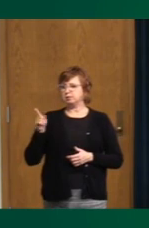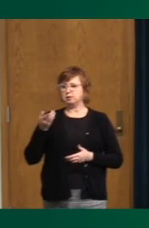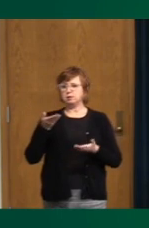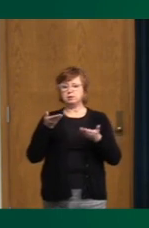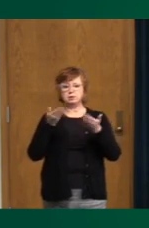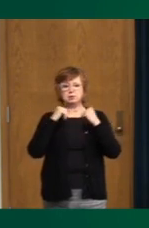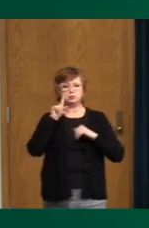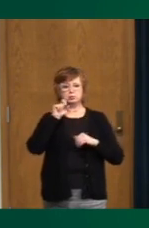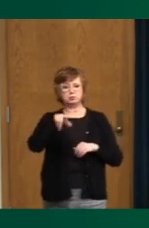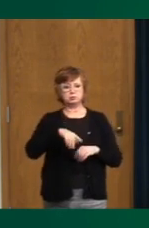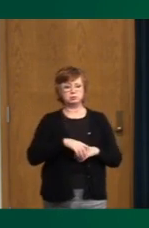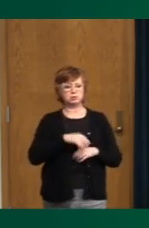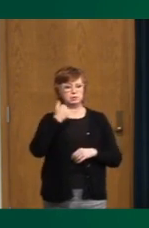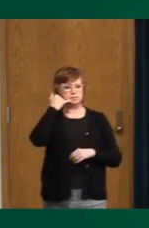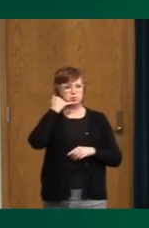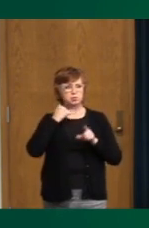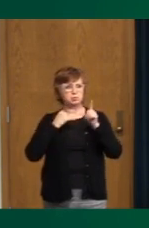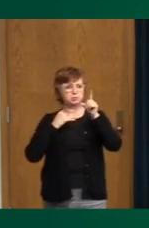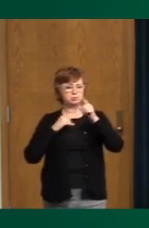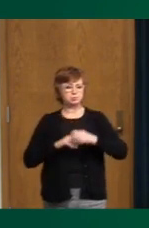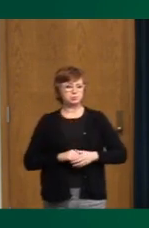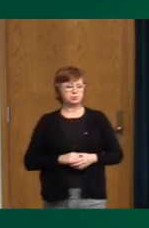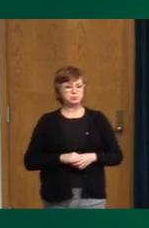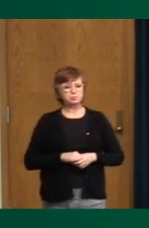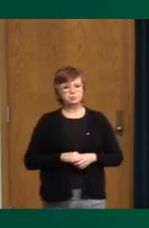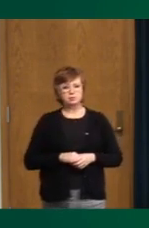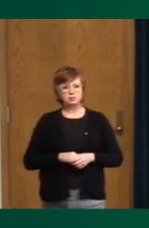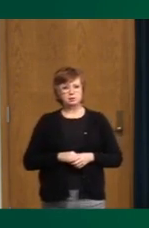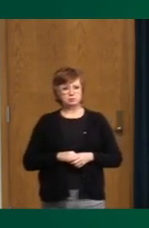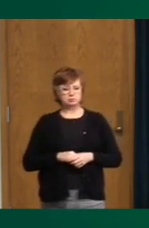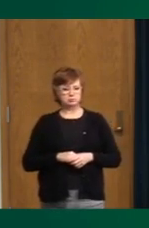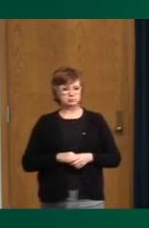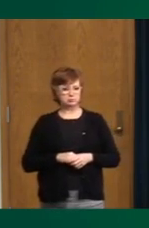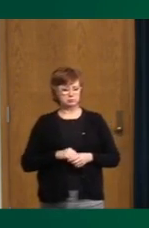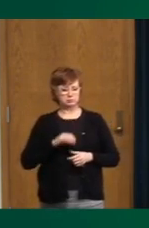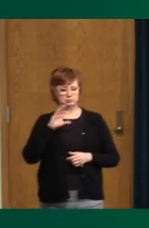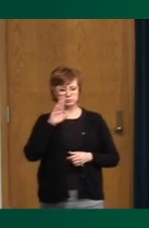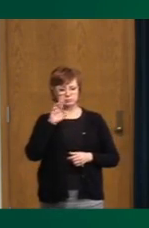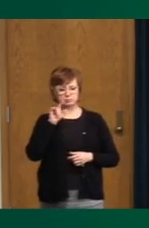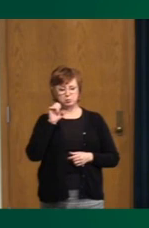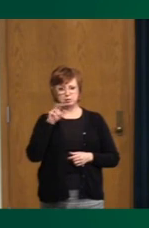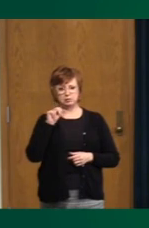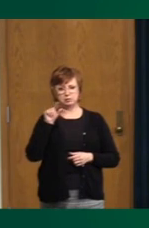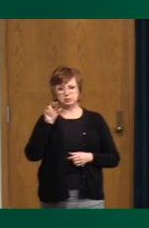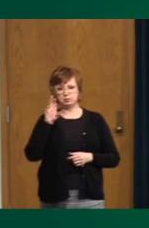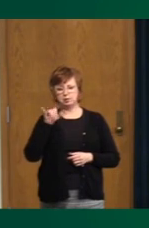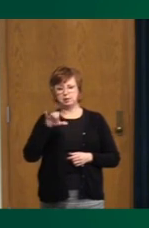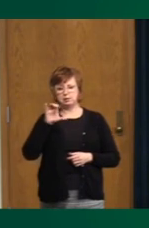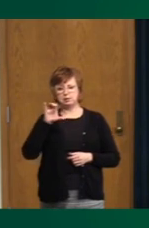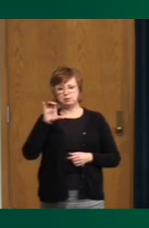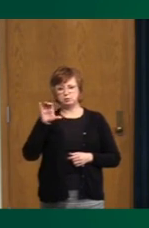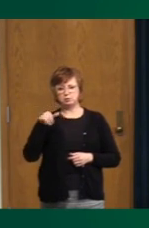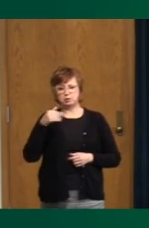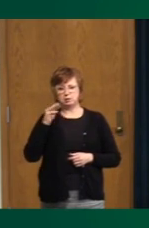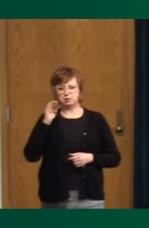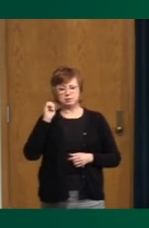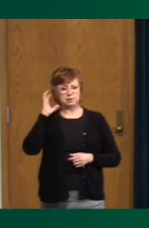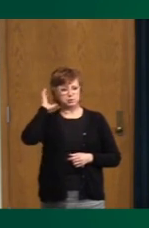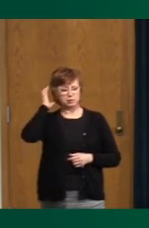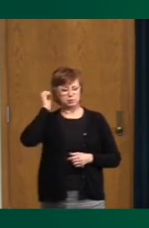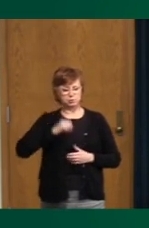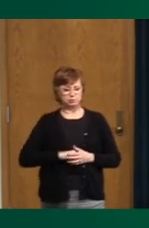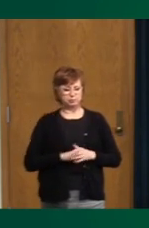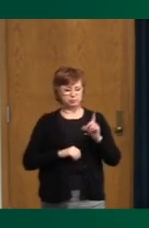We'll take our next question from the phone line. We have Britton Gray with CJME. So you've brought in